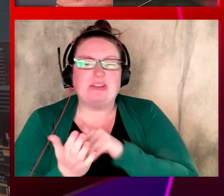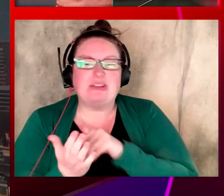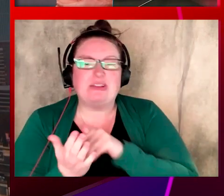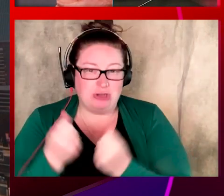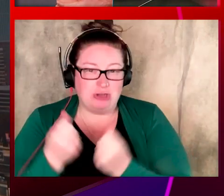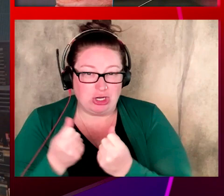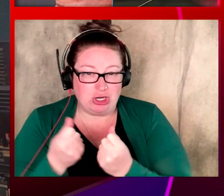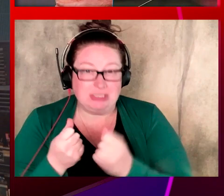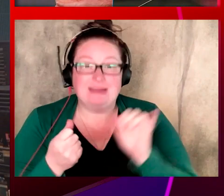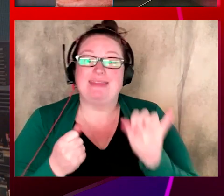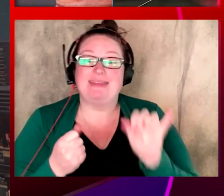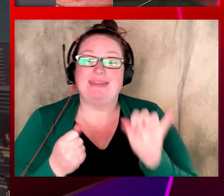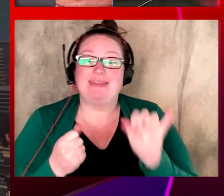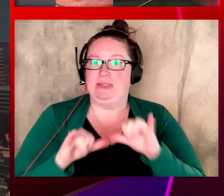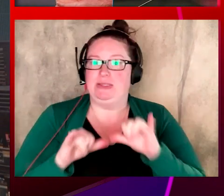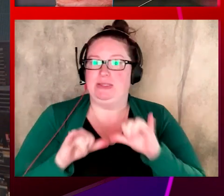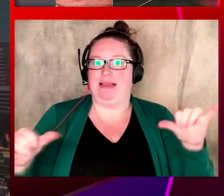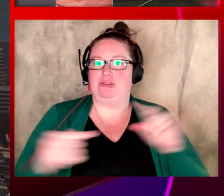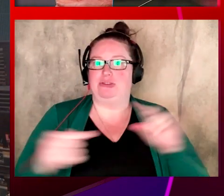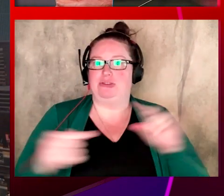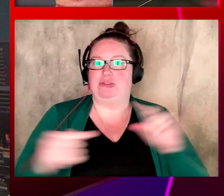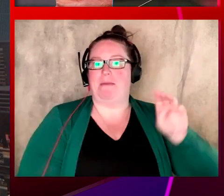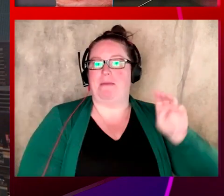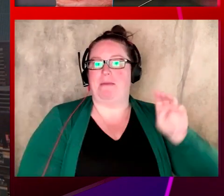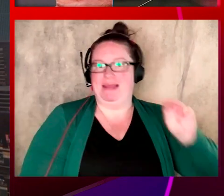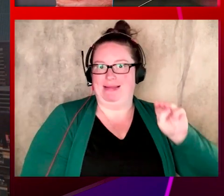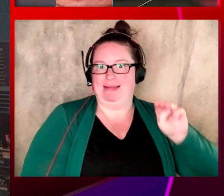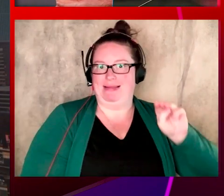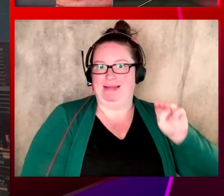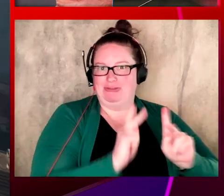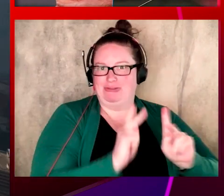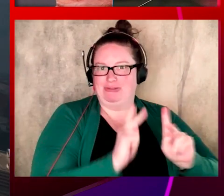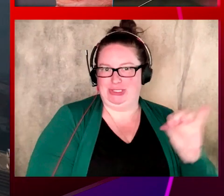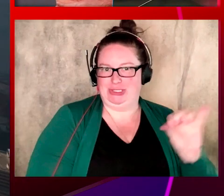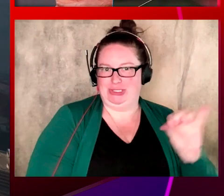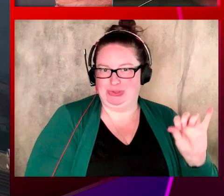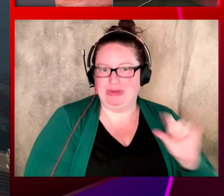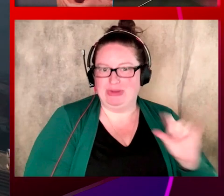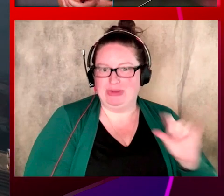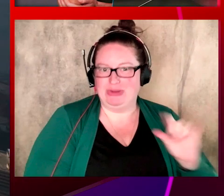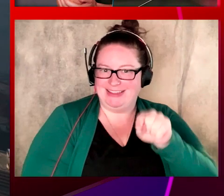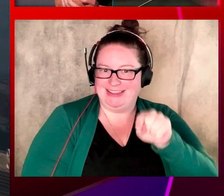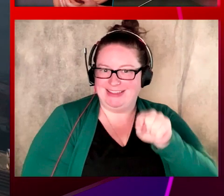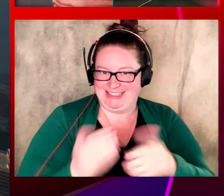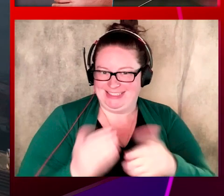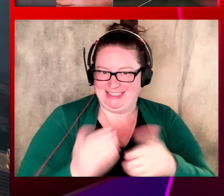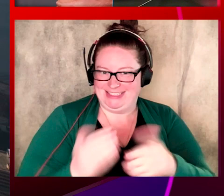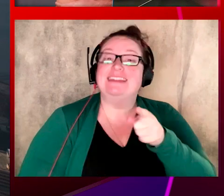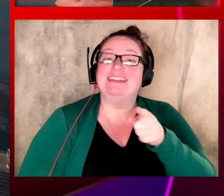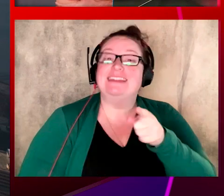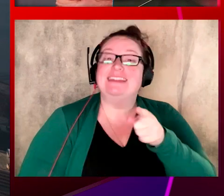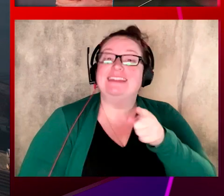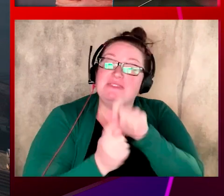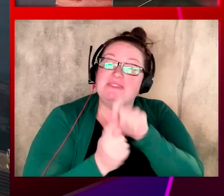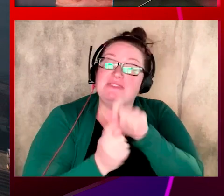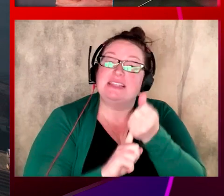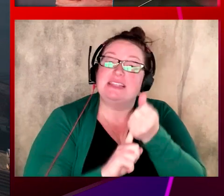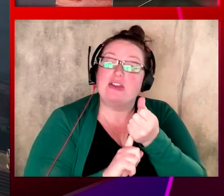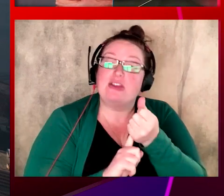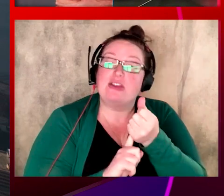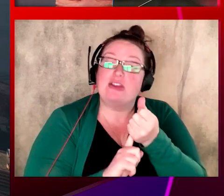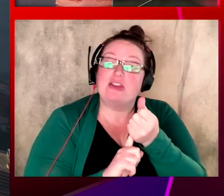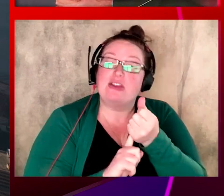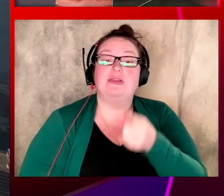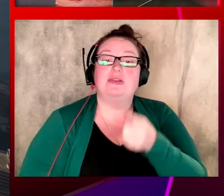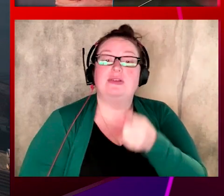that and scaled that up to 1 million pedestrians too, within this city. So this particular scenario done by our